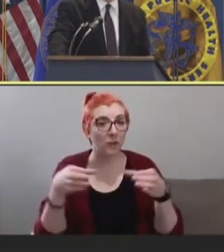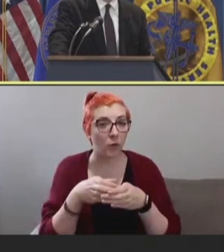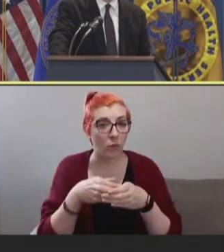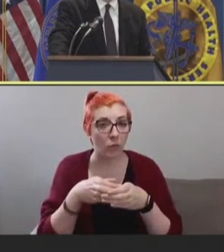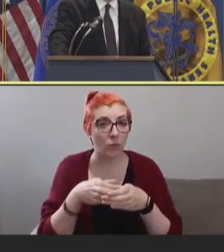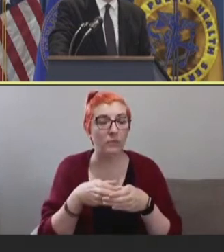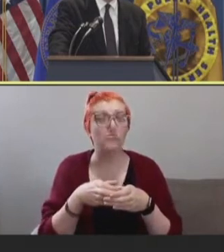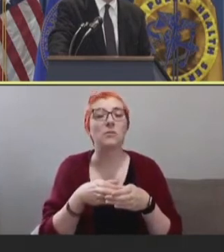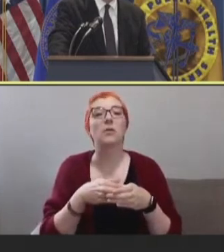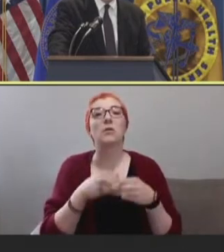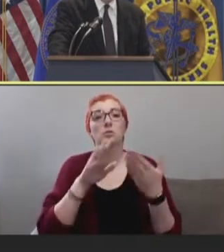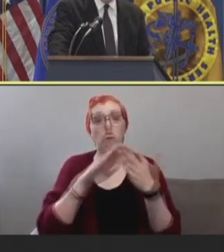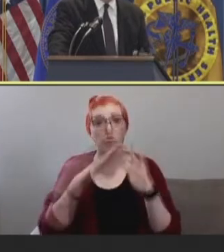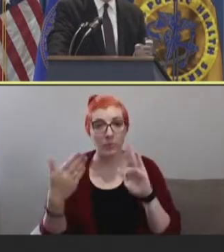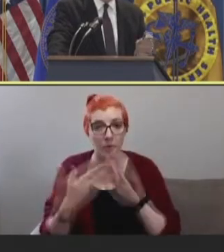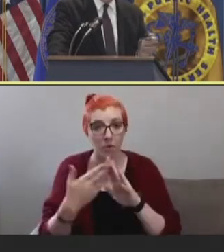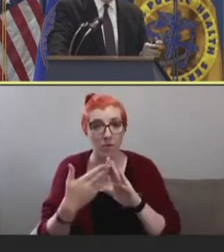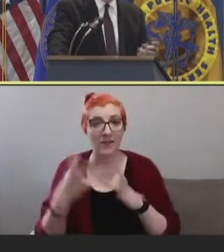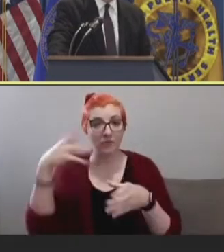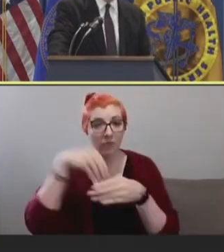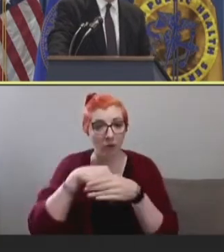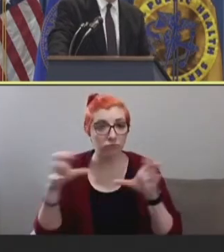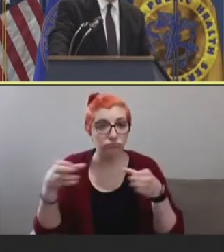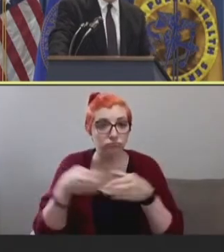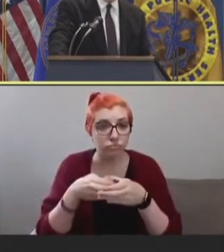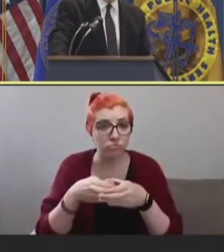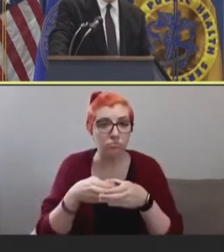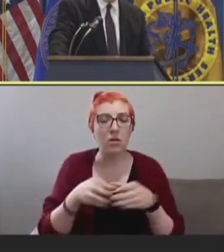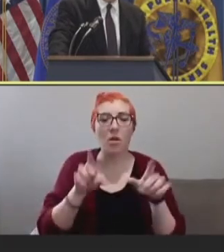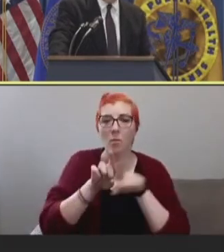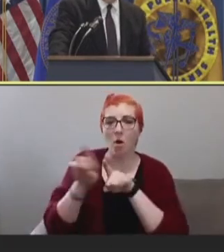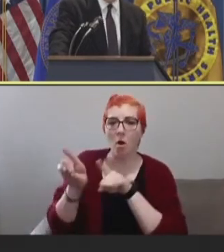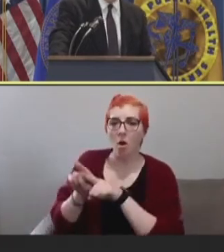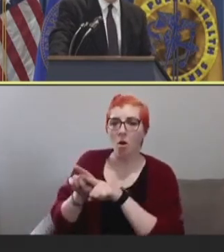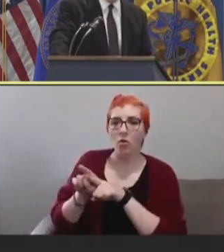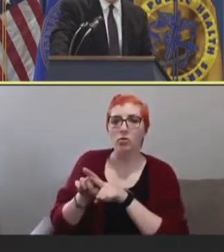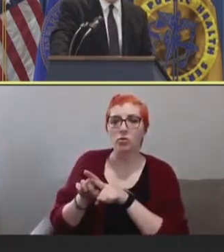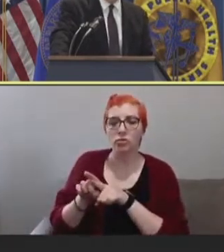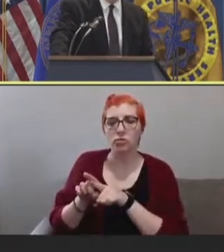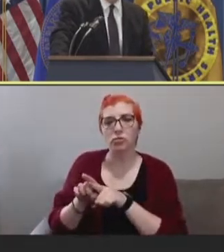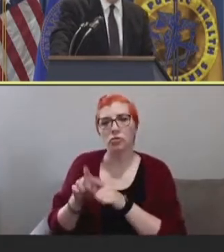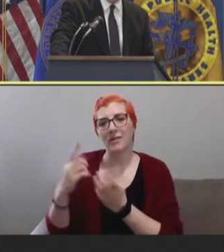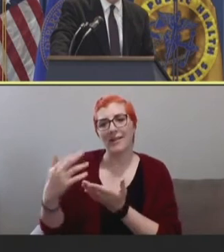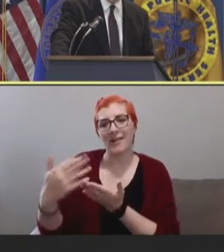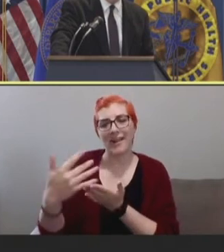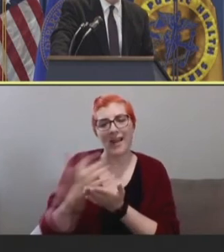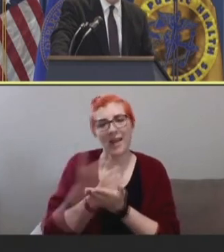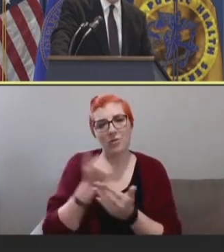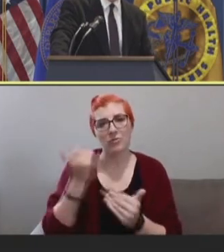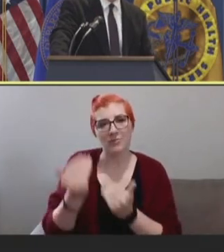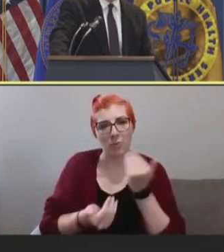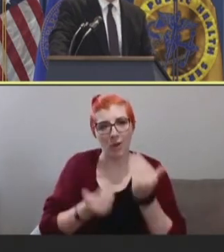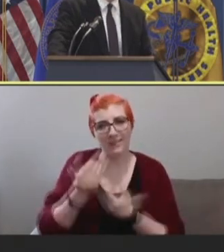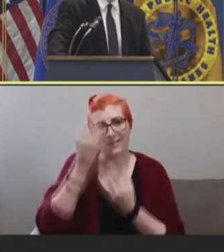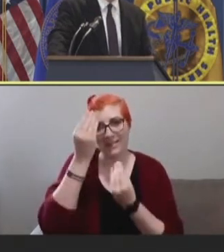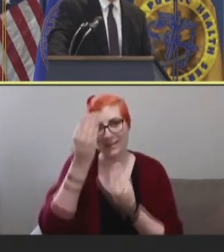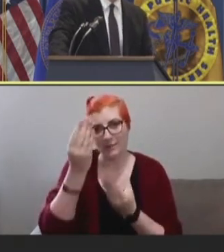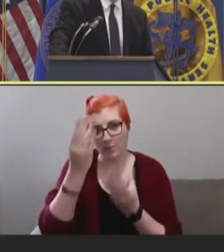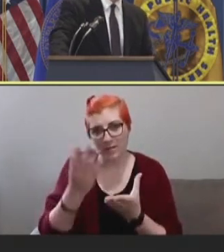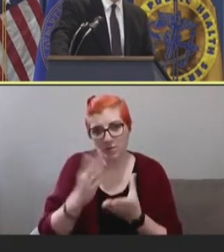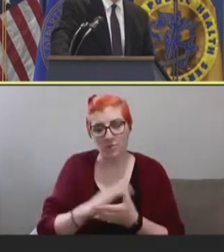that people belong to, but also by its practices about gathering and processing information,